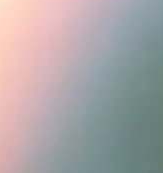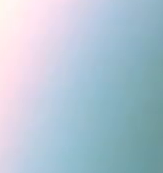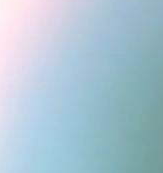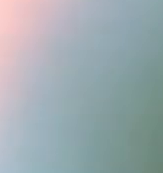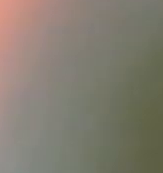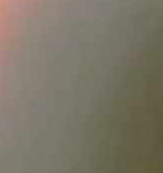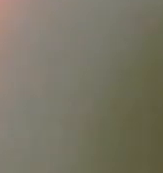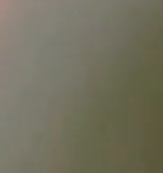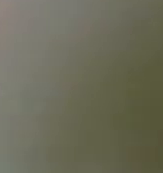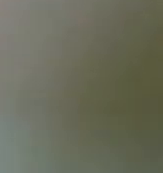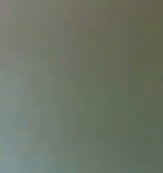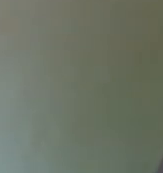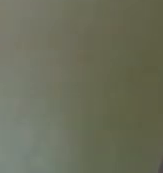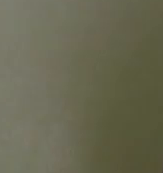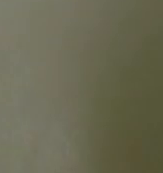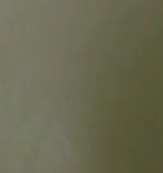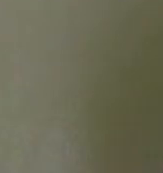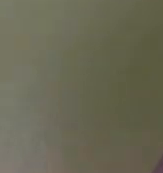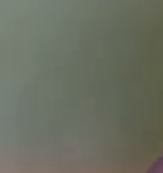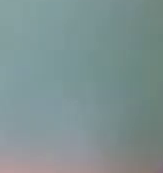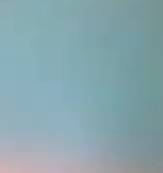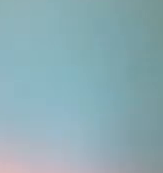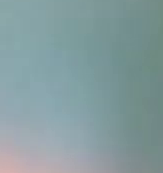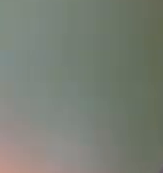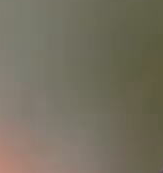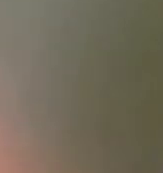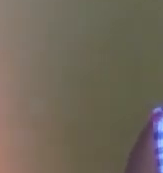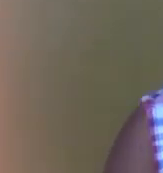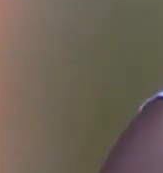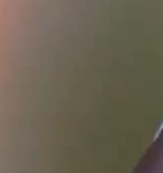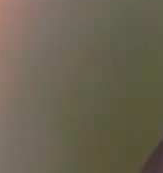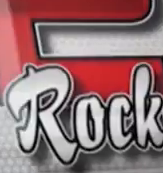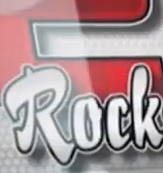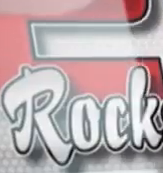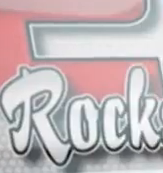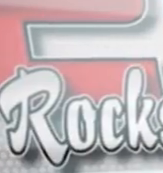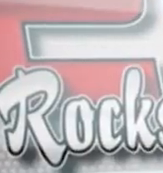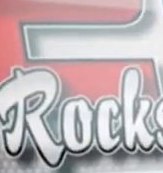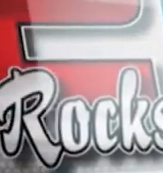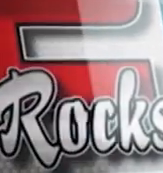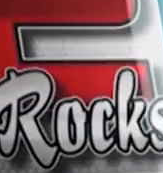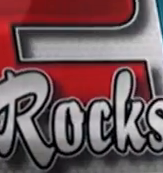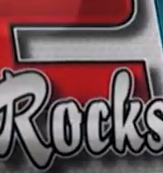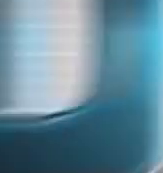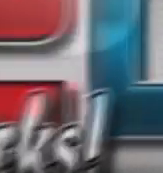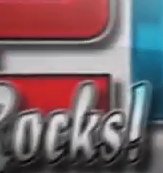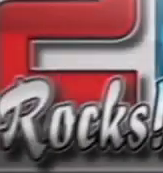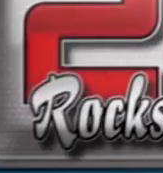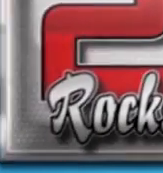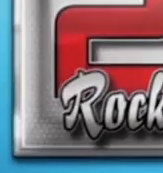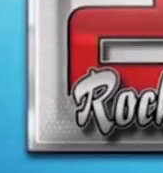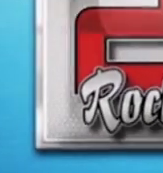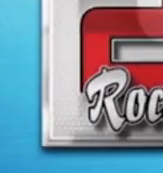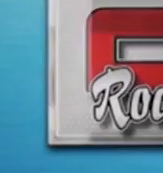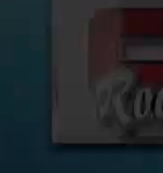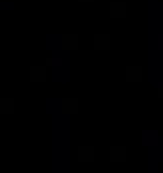Hi, I'm Asalika and I'm from Motoka and I love Today FM. Today FM rocks. Today's hit music on Today FM.